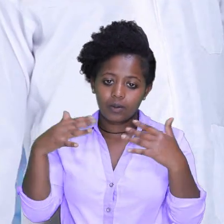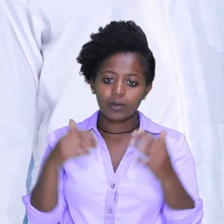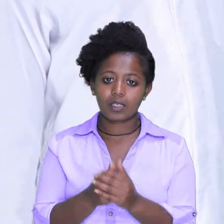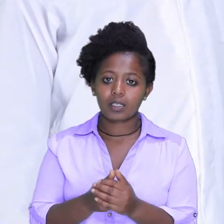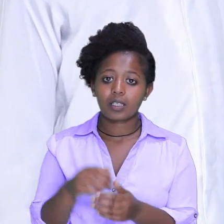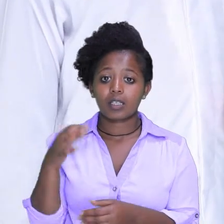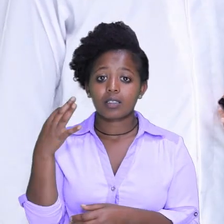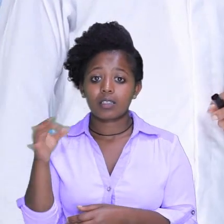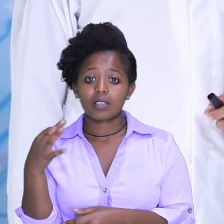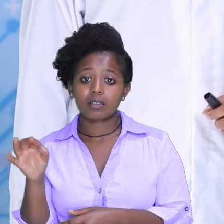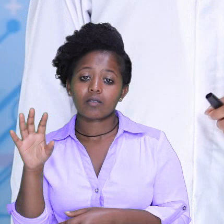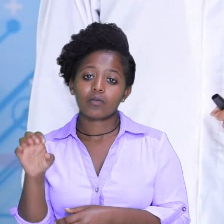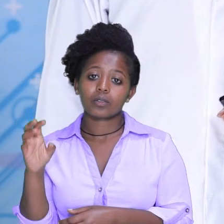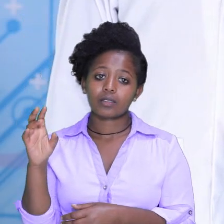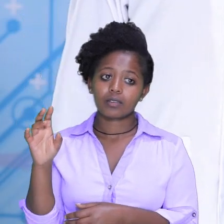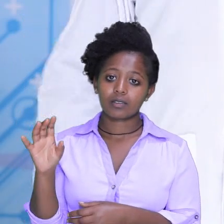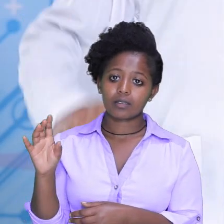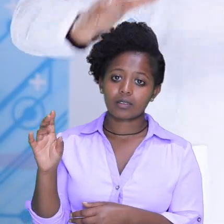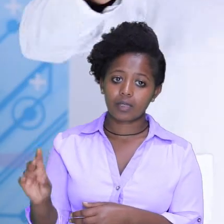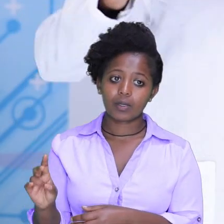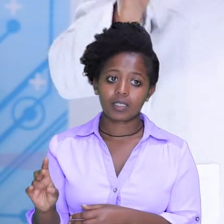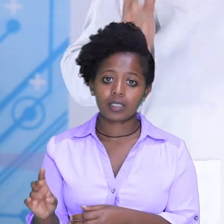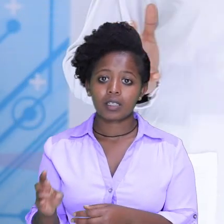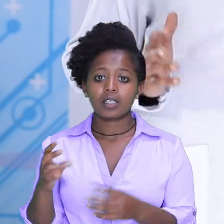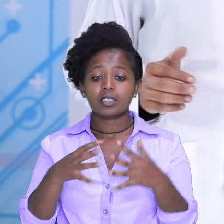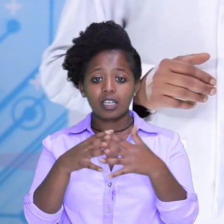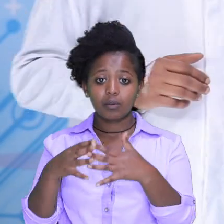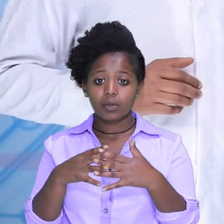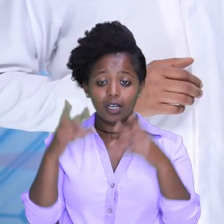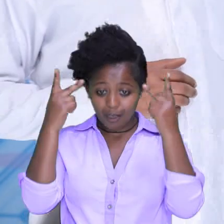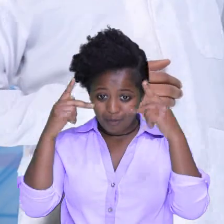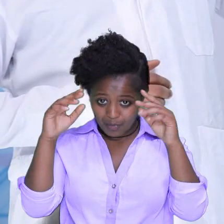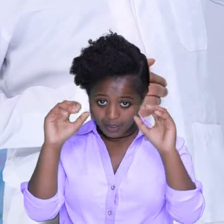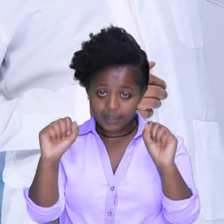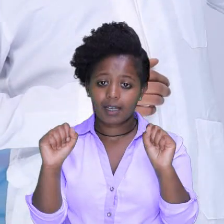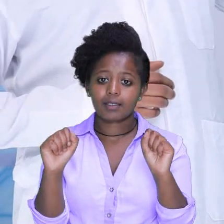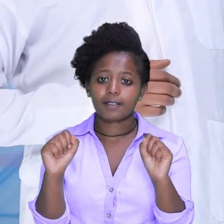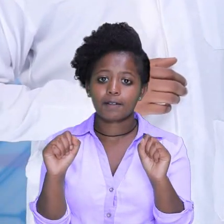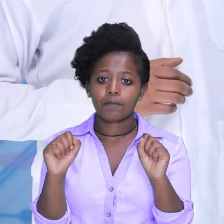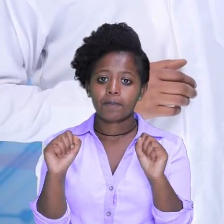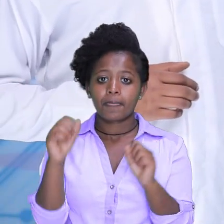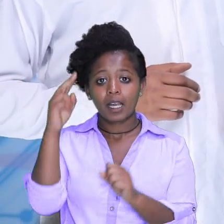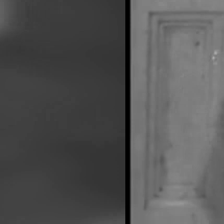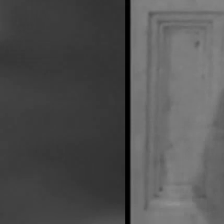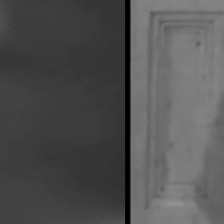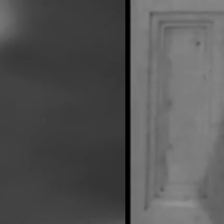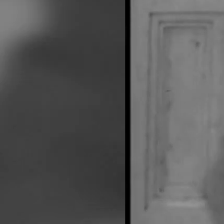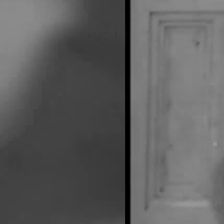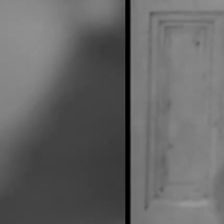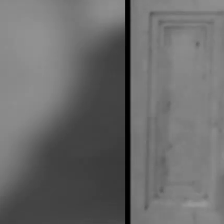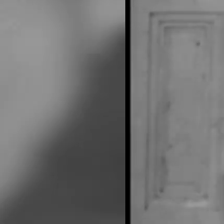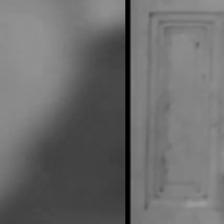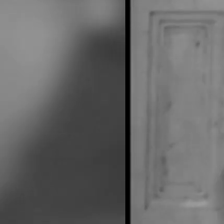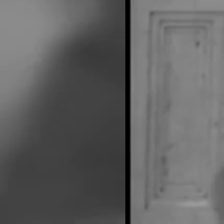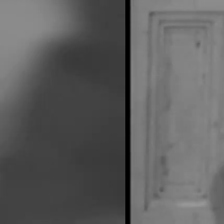In 1947, the American president Harry Truman Britain finds